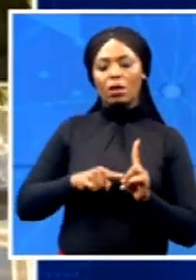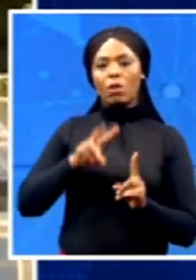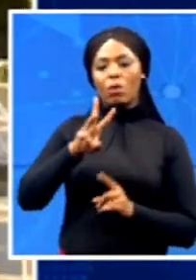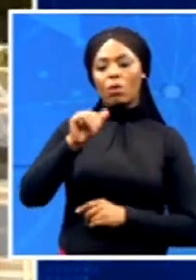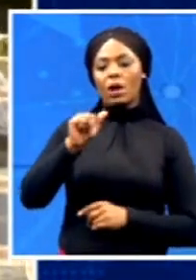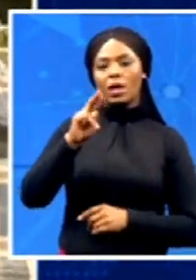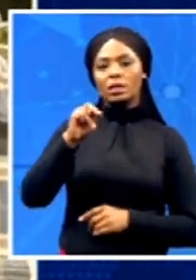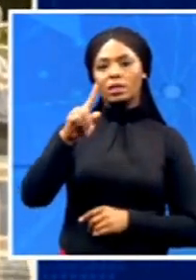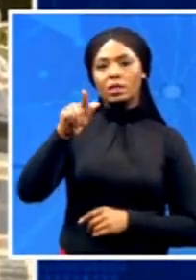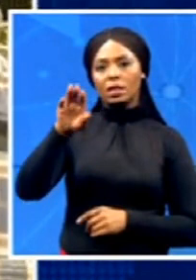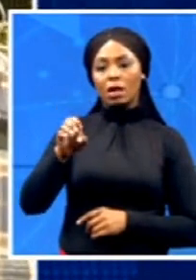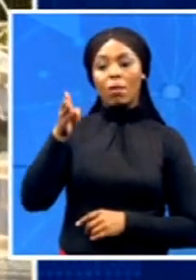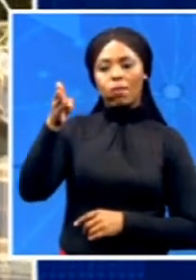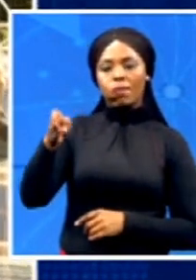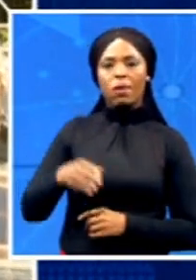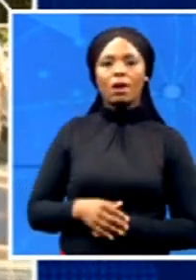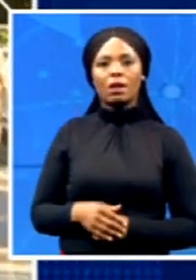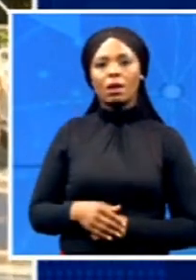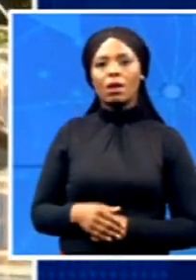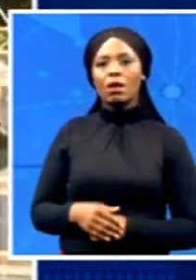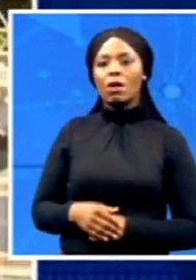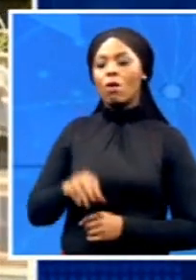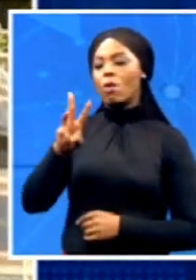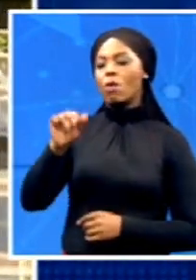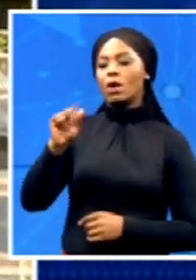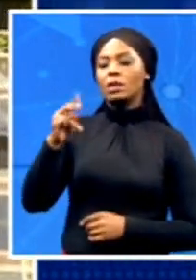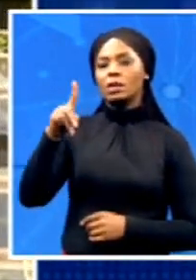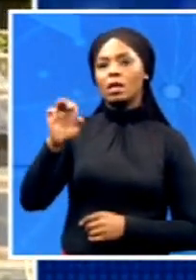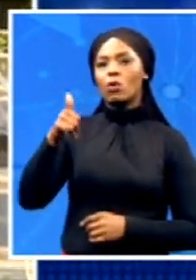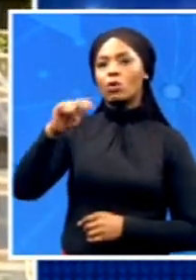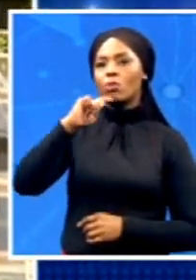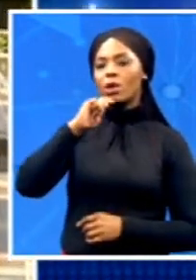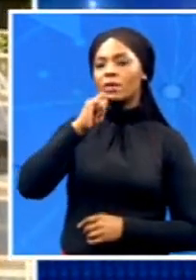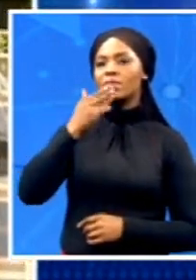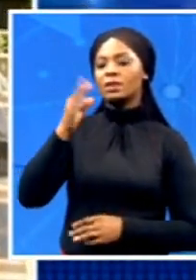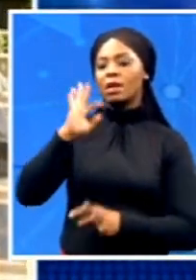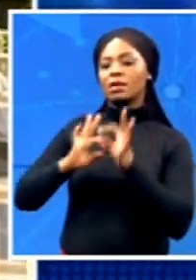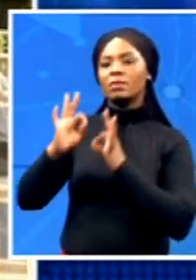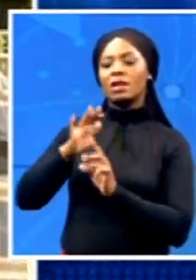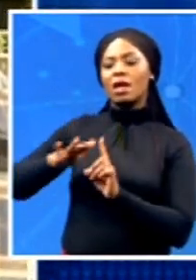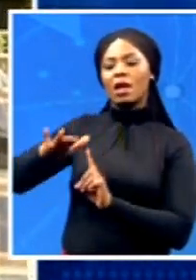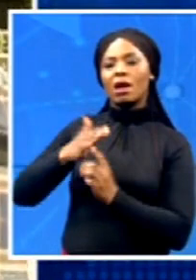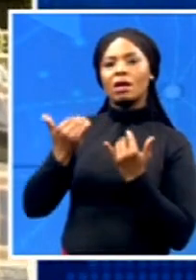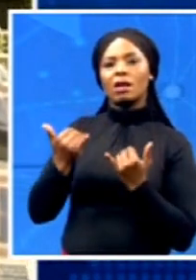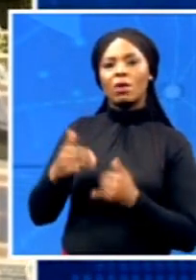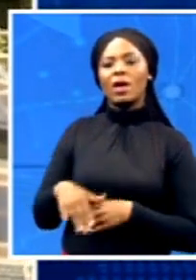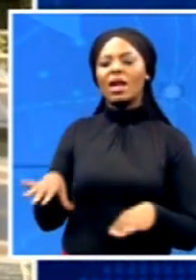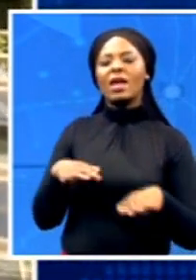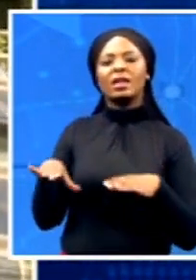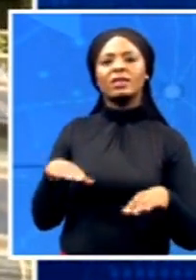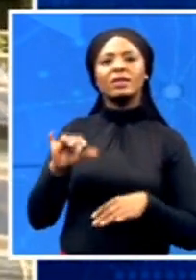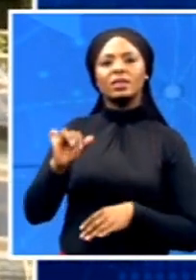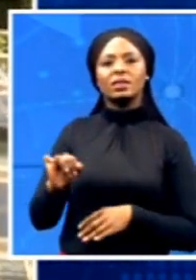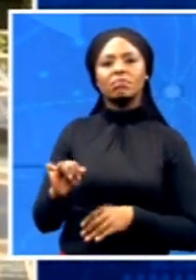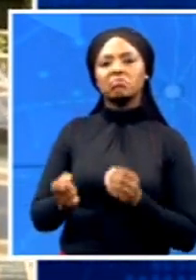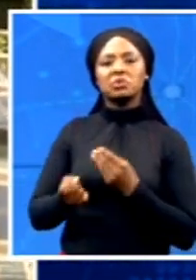a very good morning to you. So talk to us about the area you're in, the activity that is currently underway, and how does